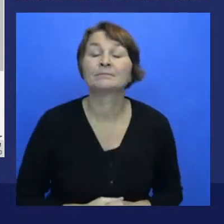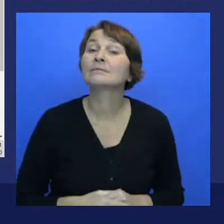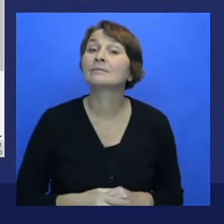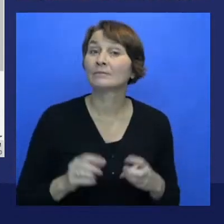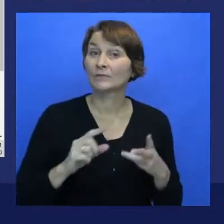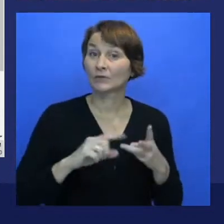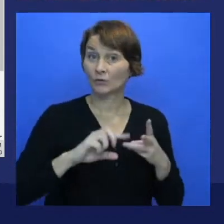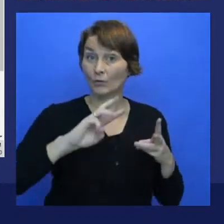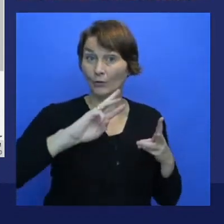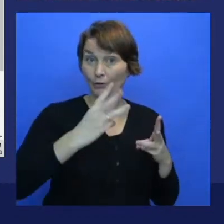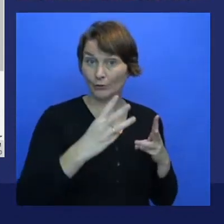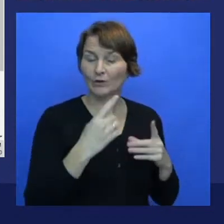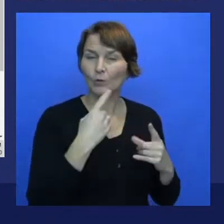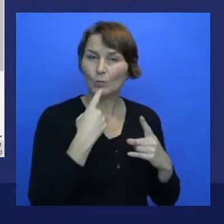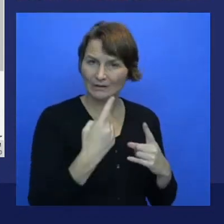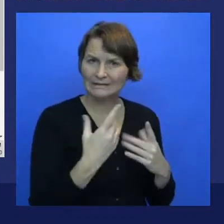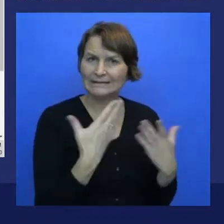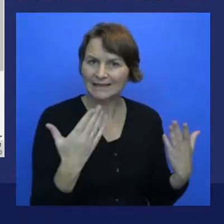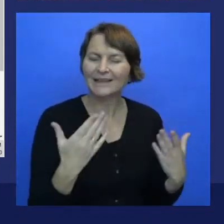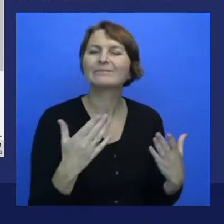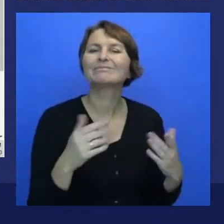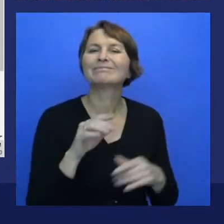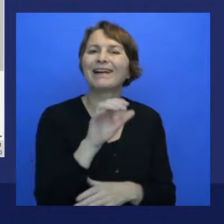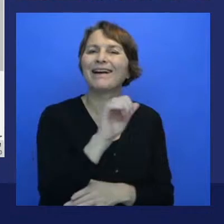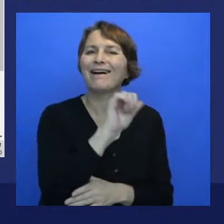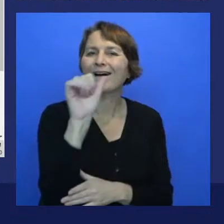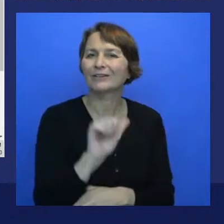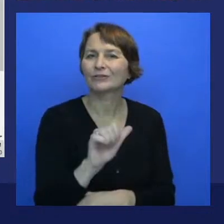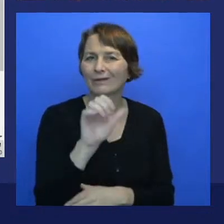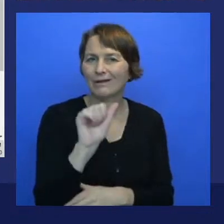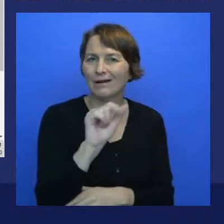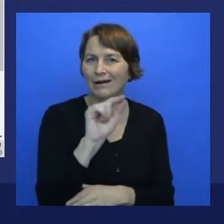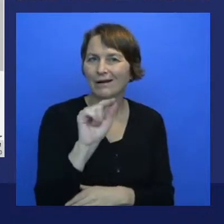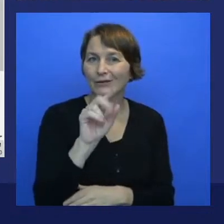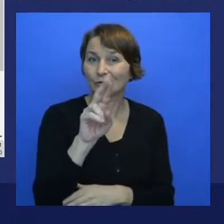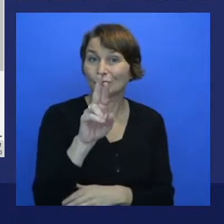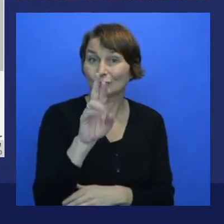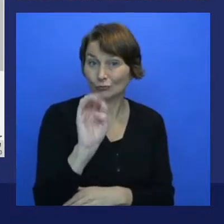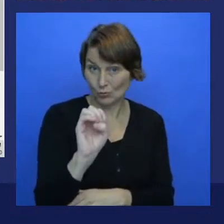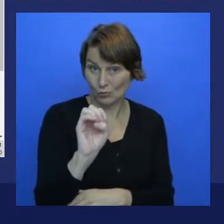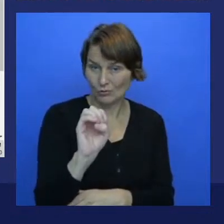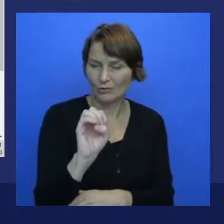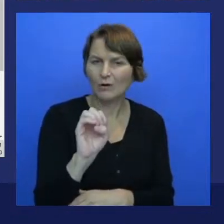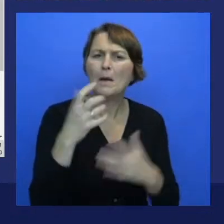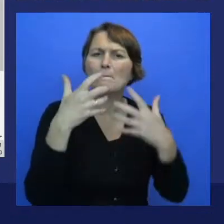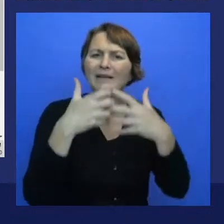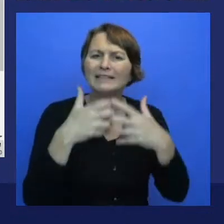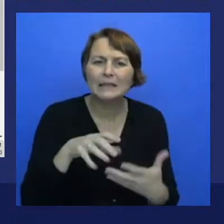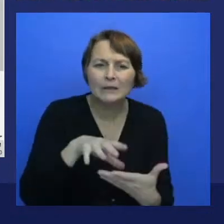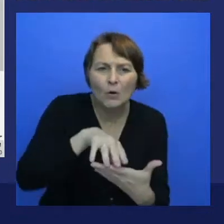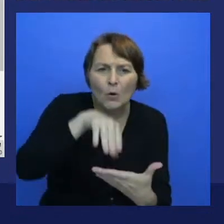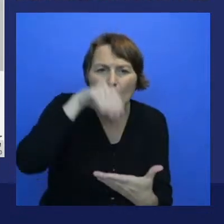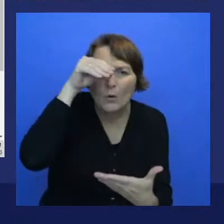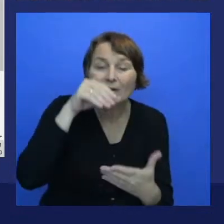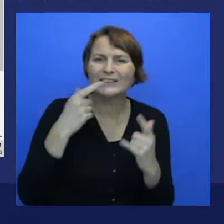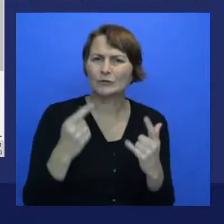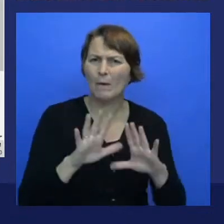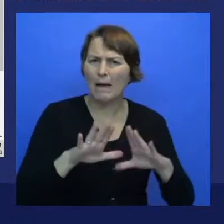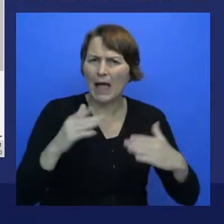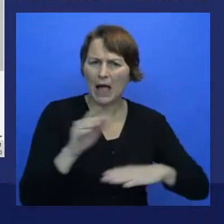the Azure Machine Learning, the Designer. So this is a capability that makes it really easy for people